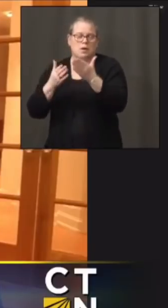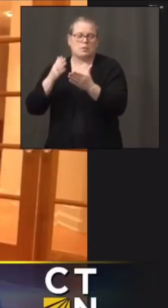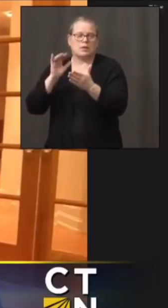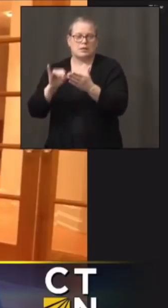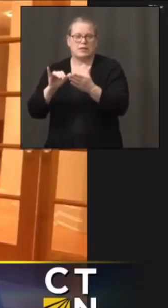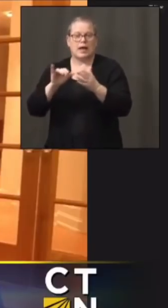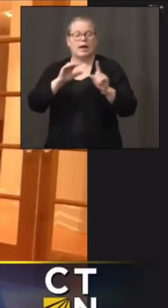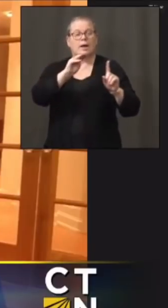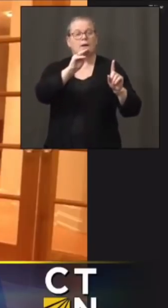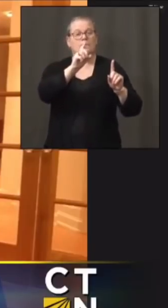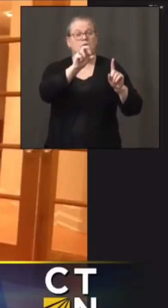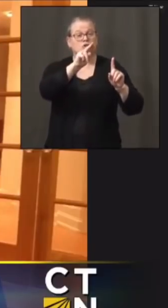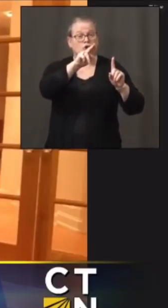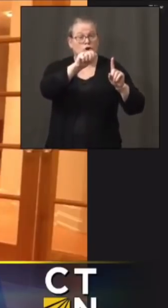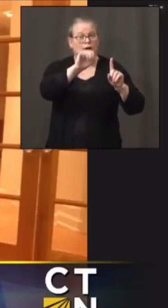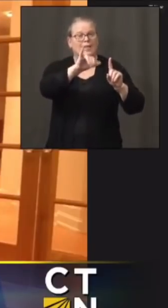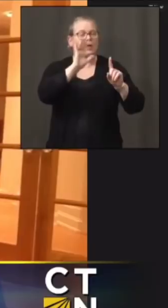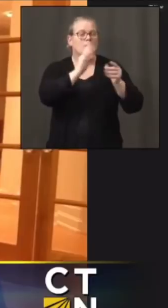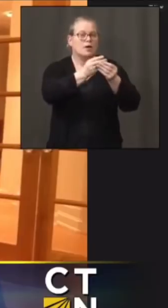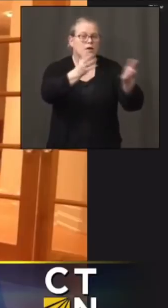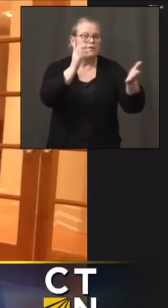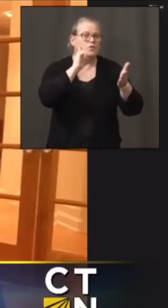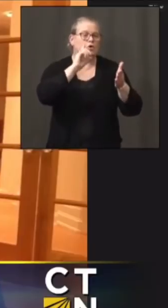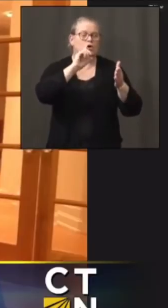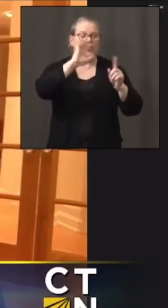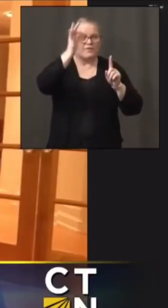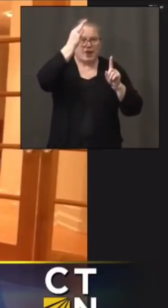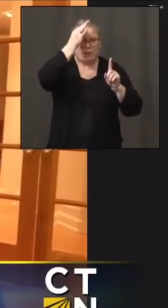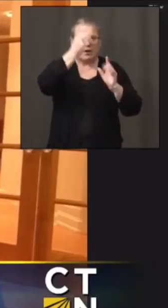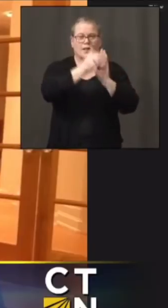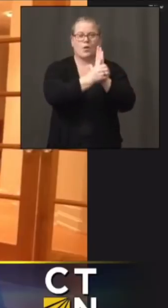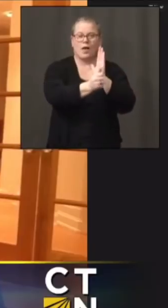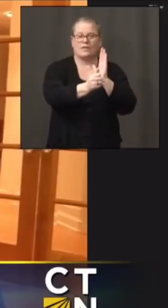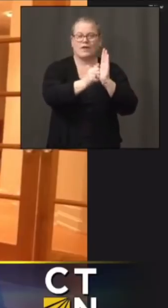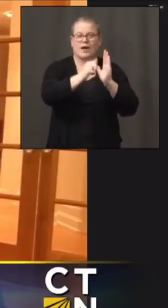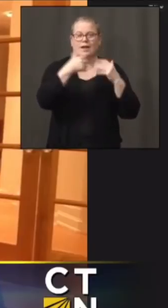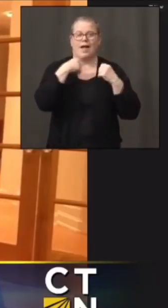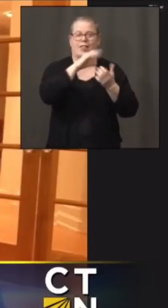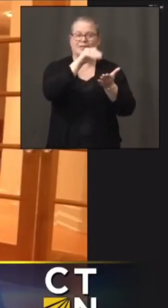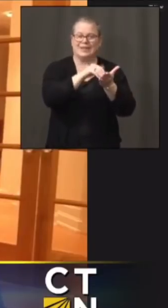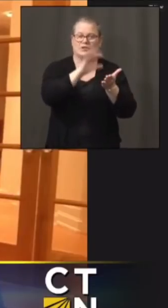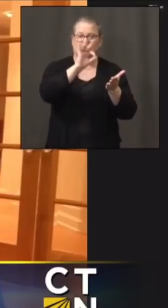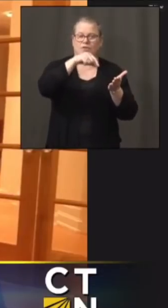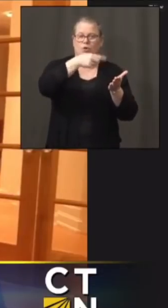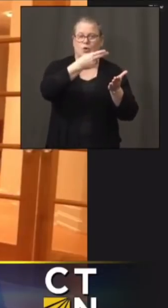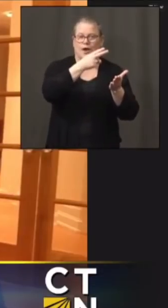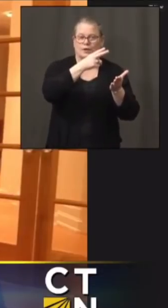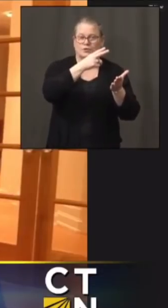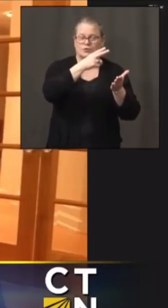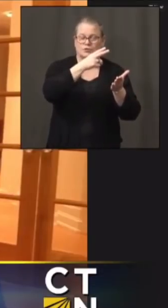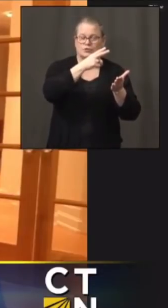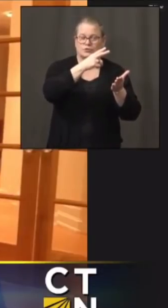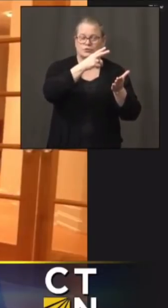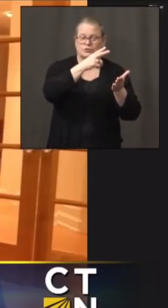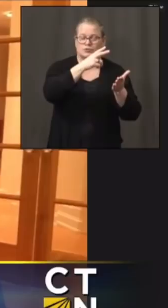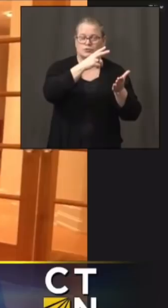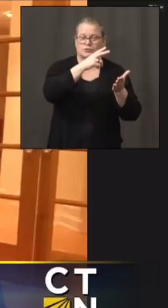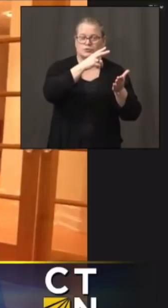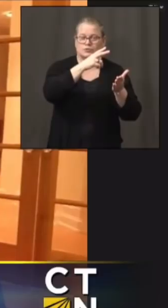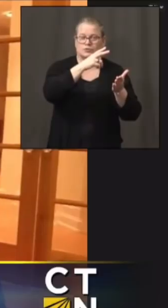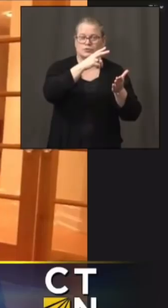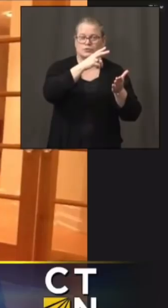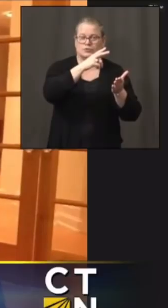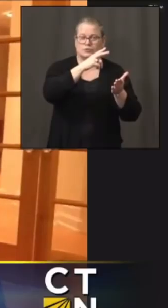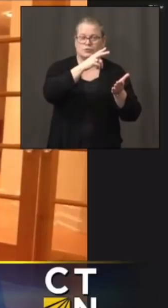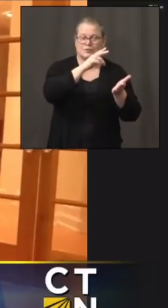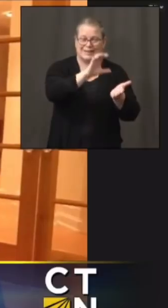Moderna vaccine to the federally qualified health centers, some of the smaller hospitals and healthcare providers, just because it's a little bit easier to deal with. You can get